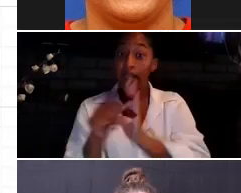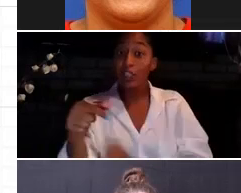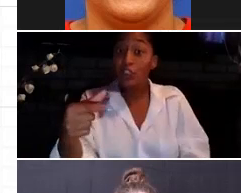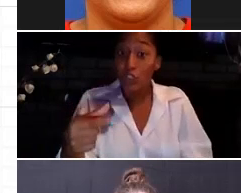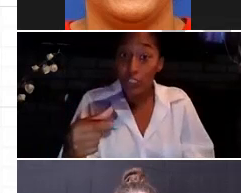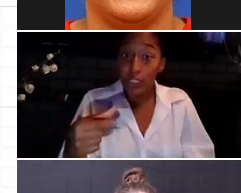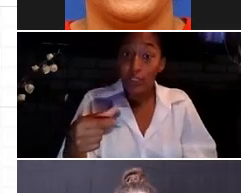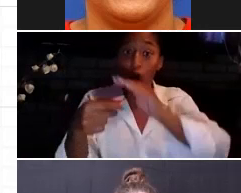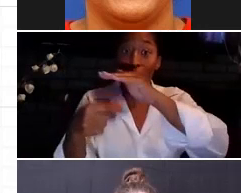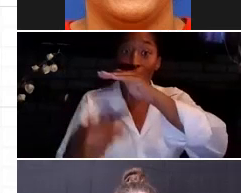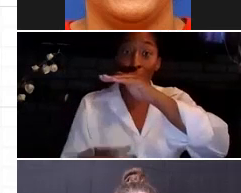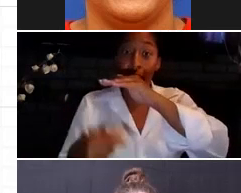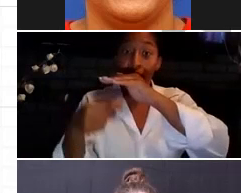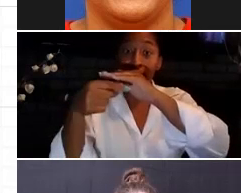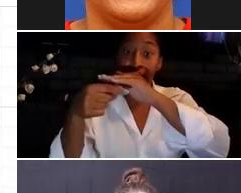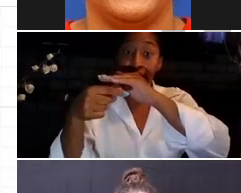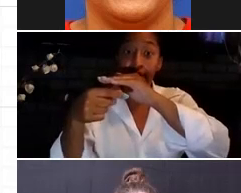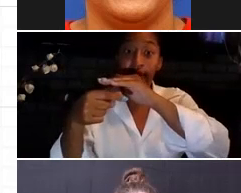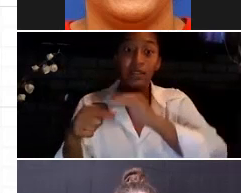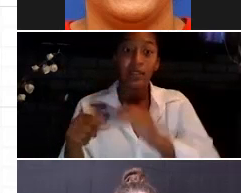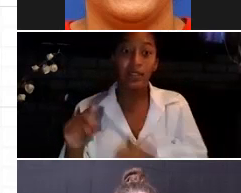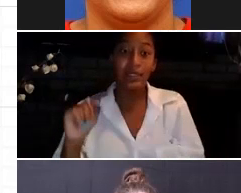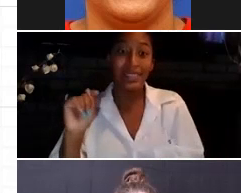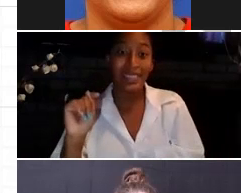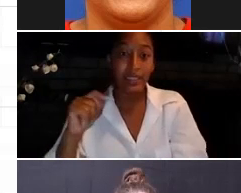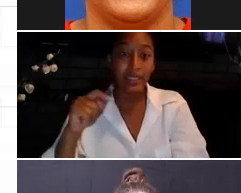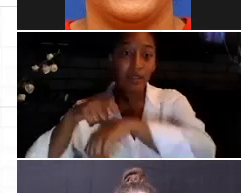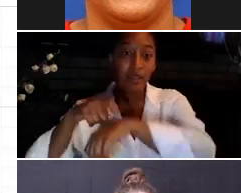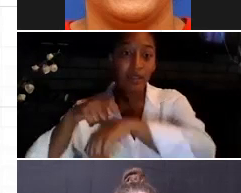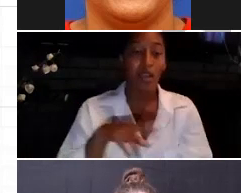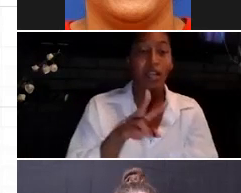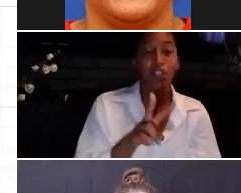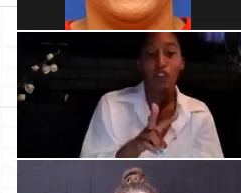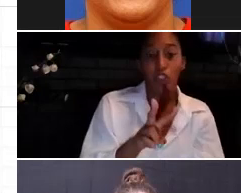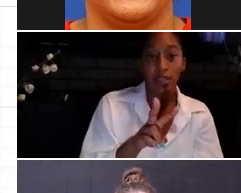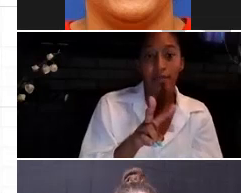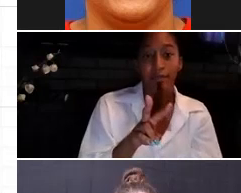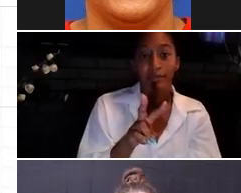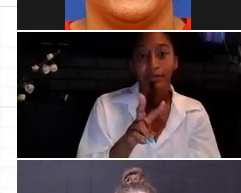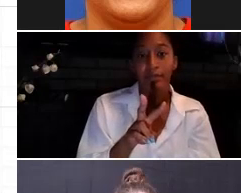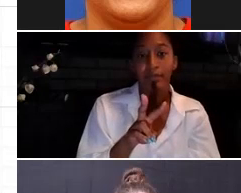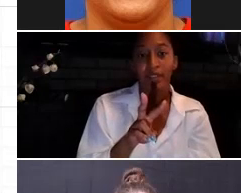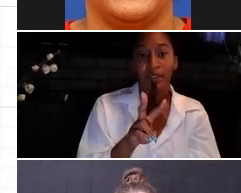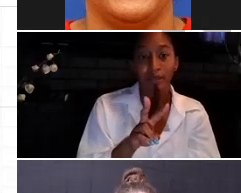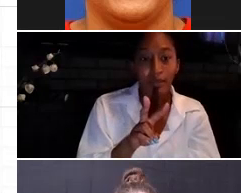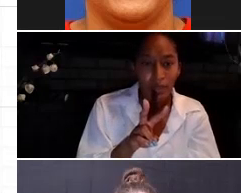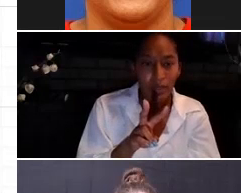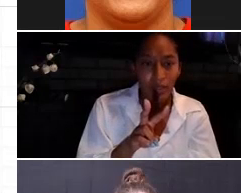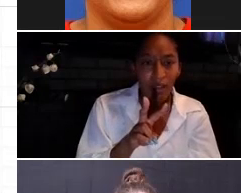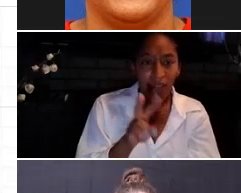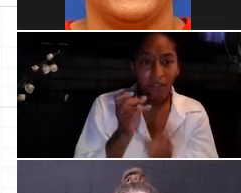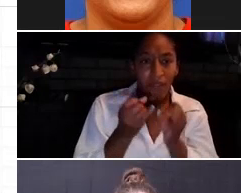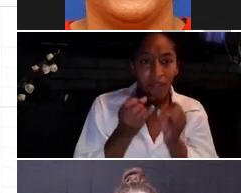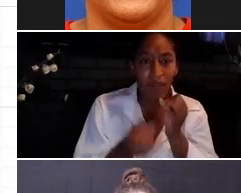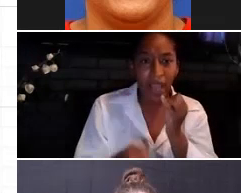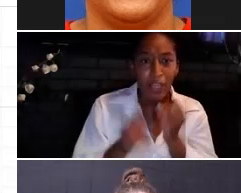then V final squared minus V initial